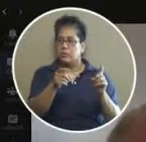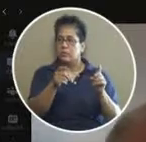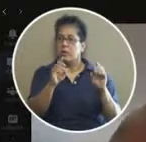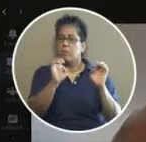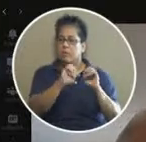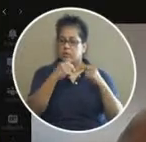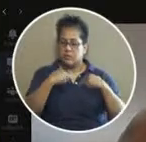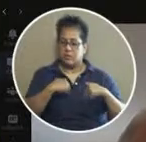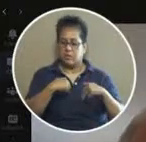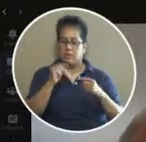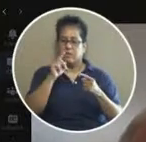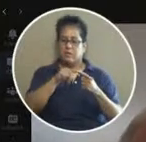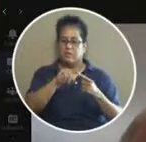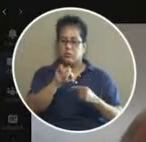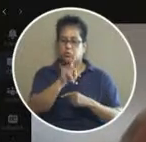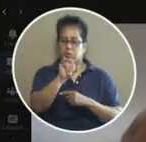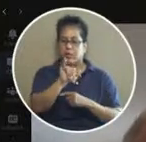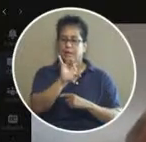emergency through July